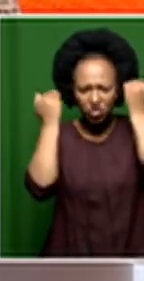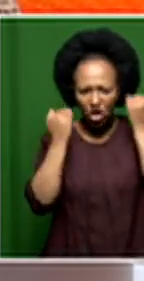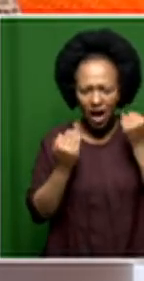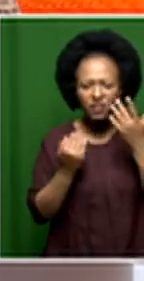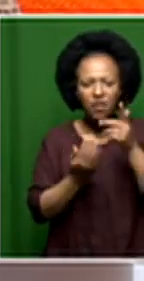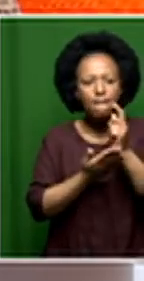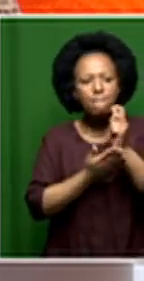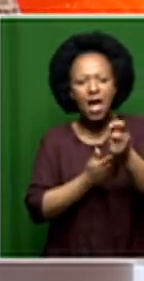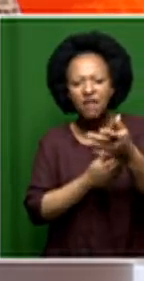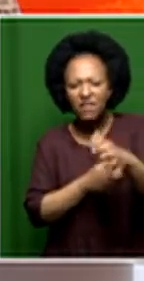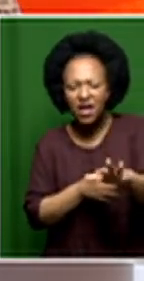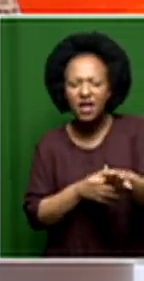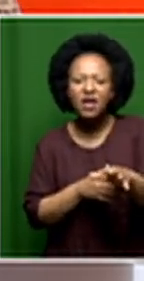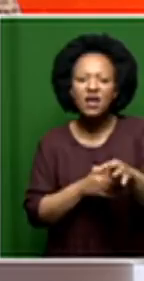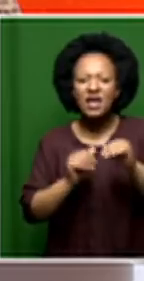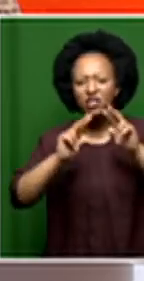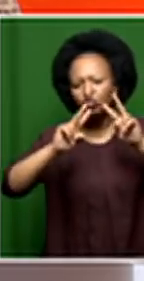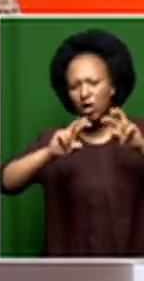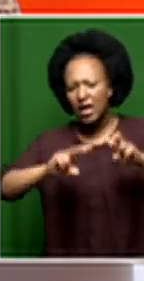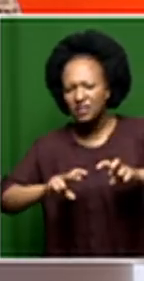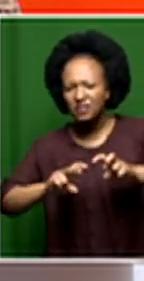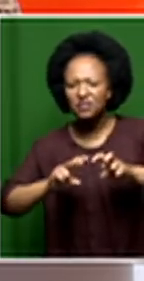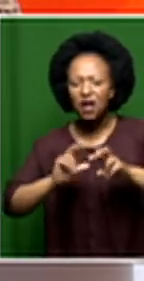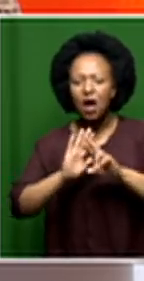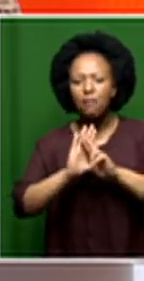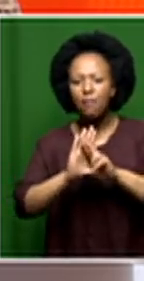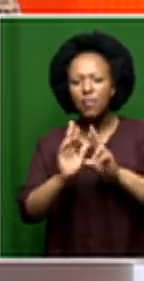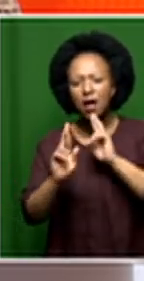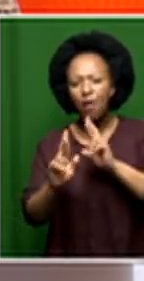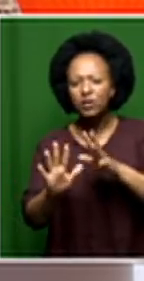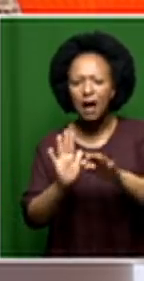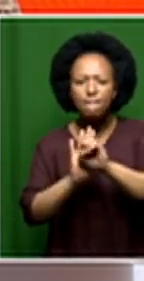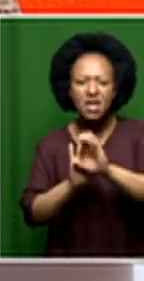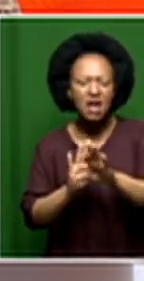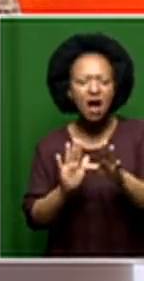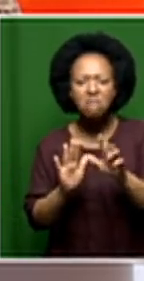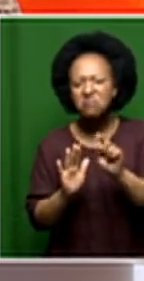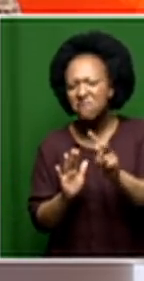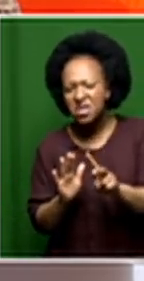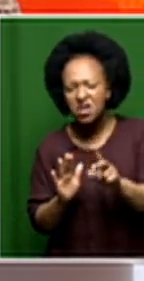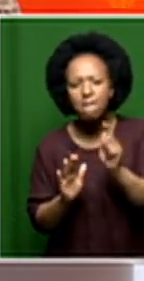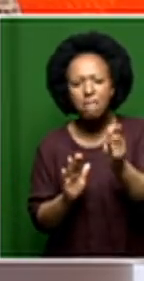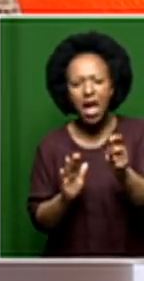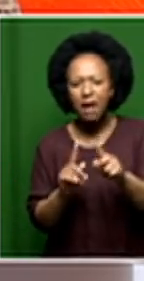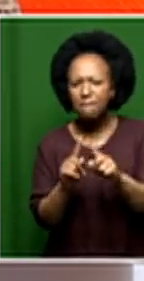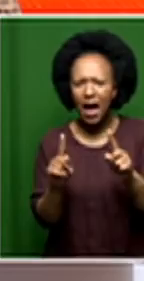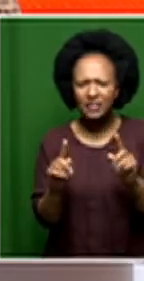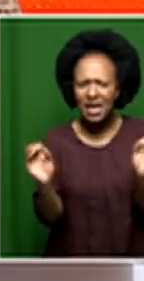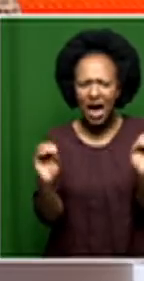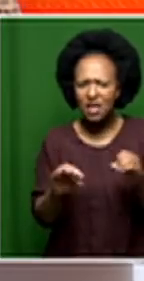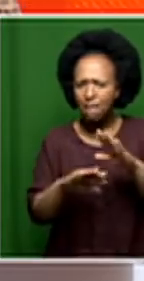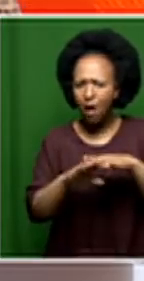there were journalists who were paid, and it was just left hanging. And that's one of the questions